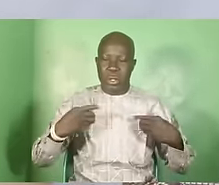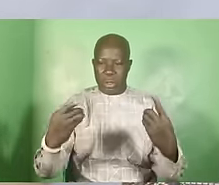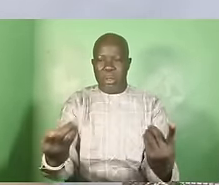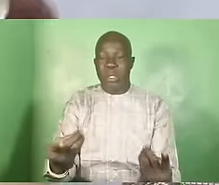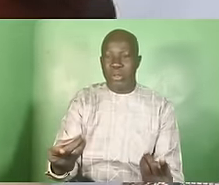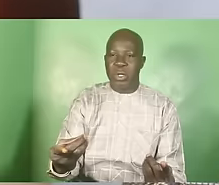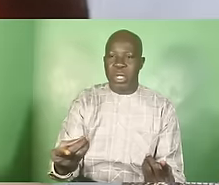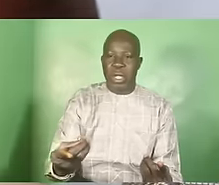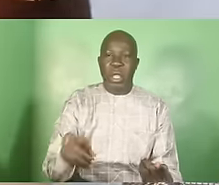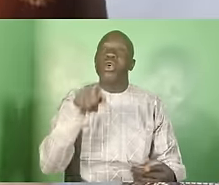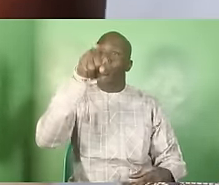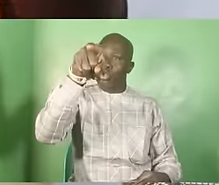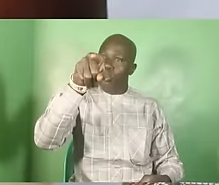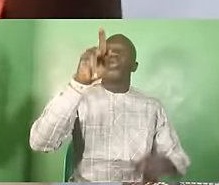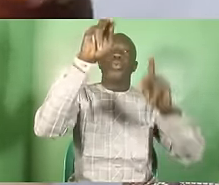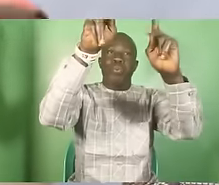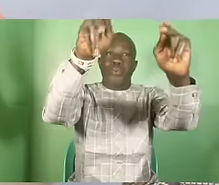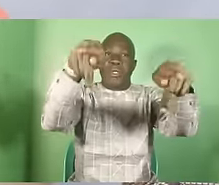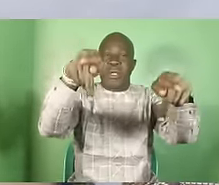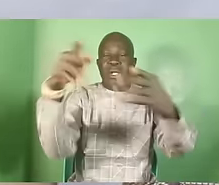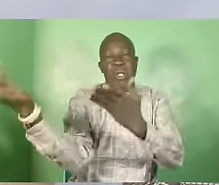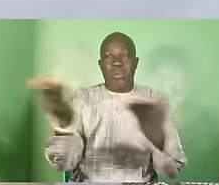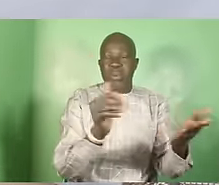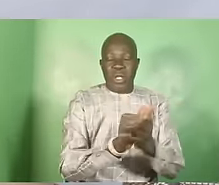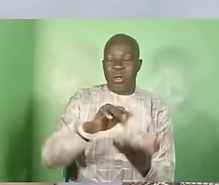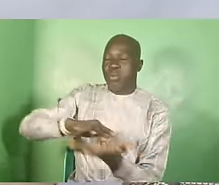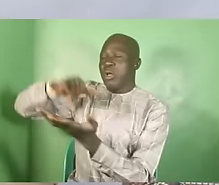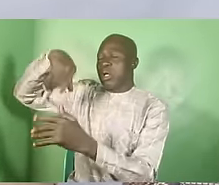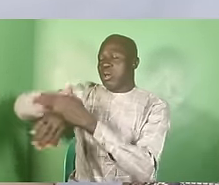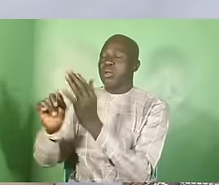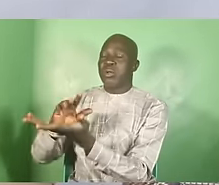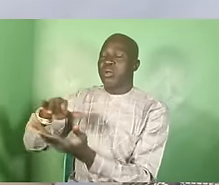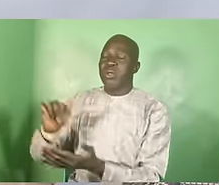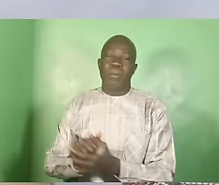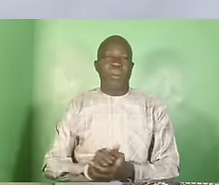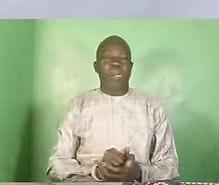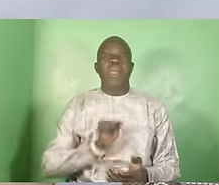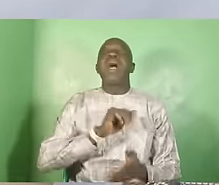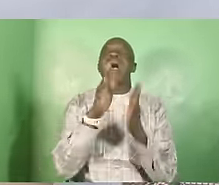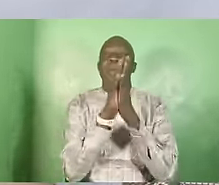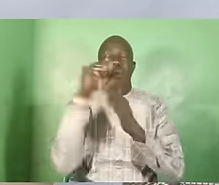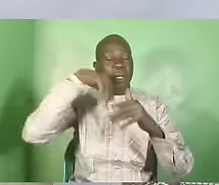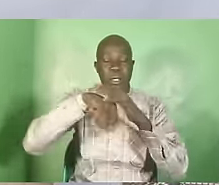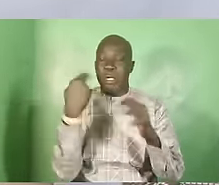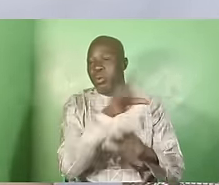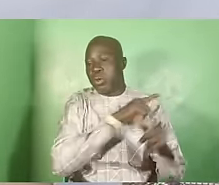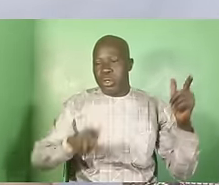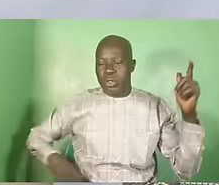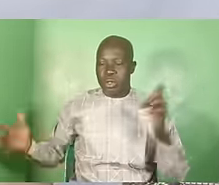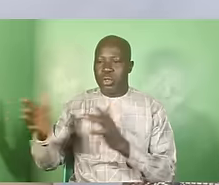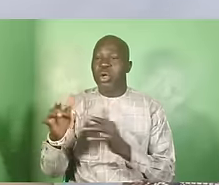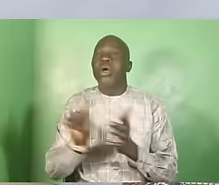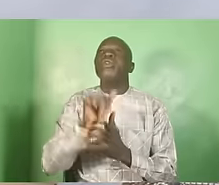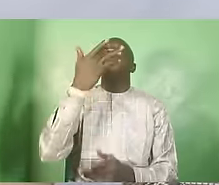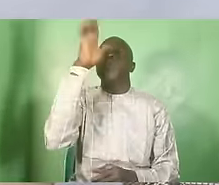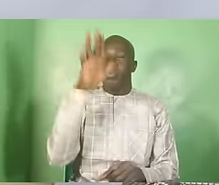to pray you. That you are the one that will bring out the praise glory. And I pray in the name of